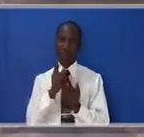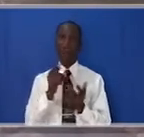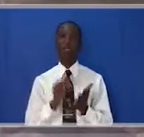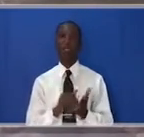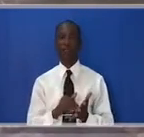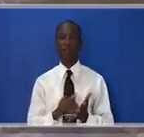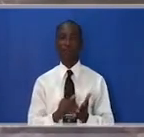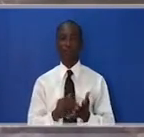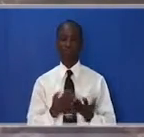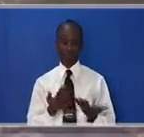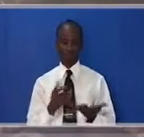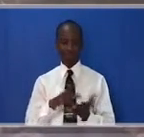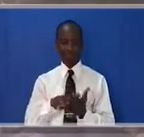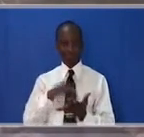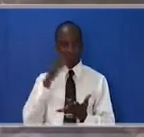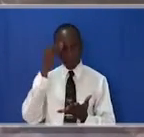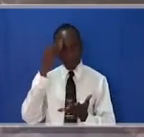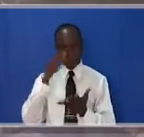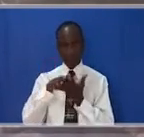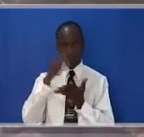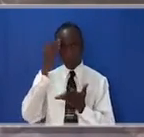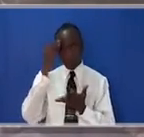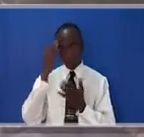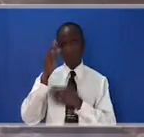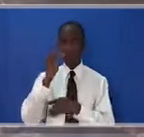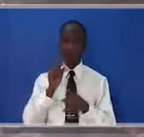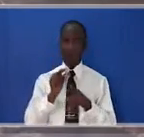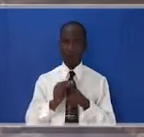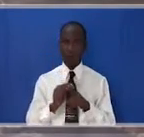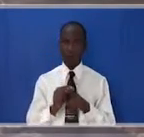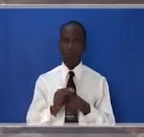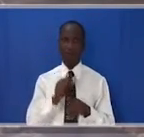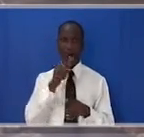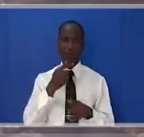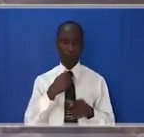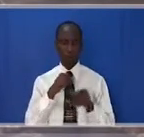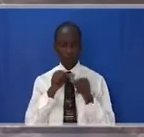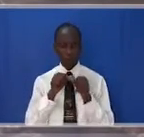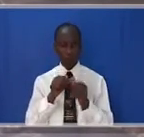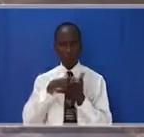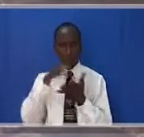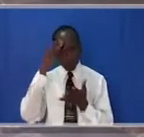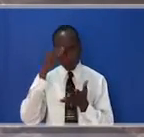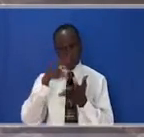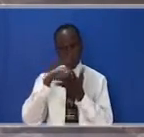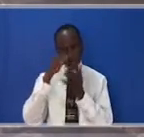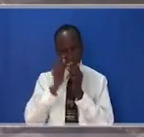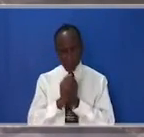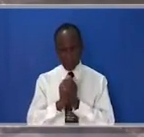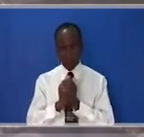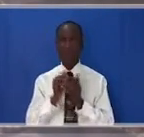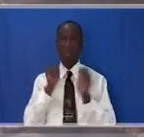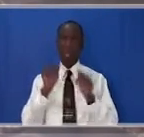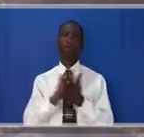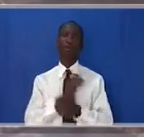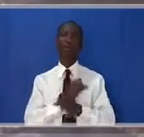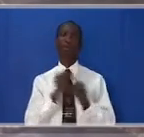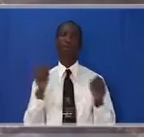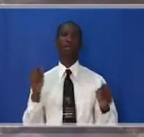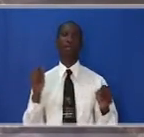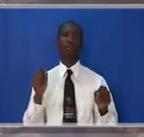bio ye besua wo yankopon asem aye nam so soro no a nani eso ene